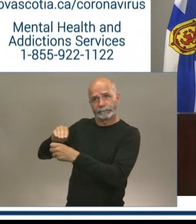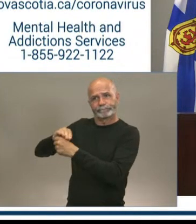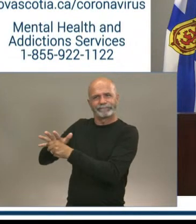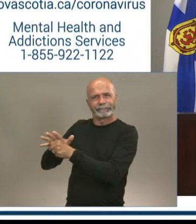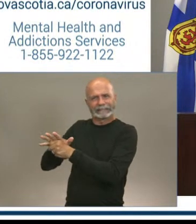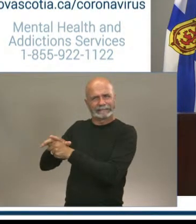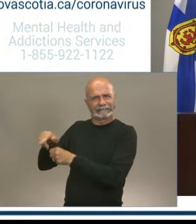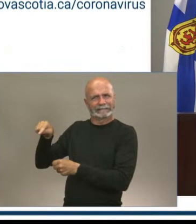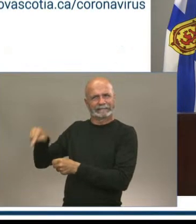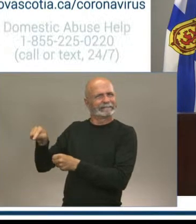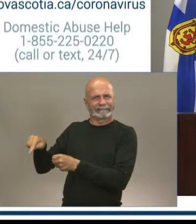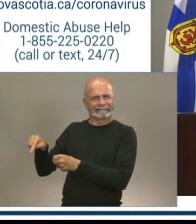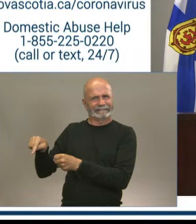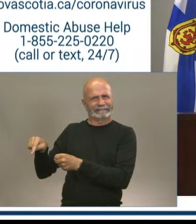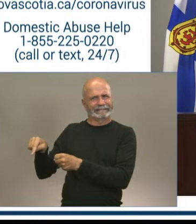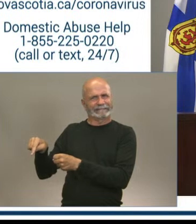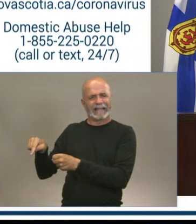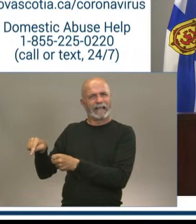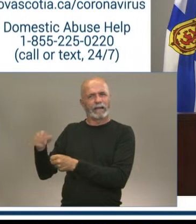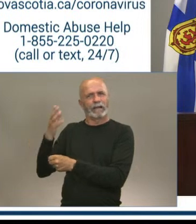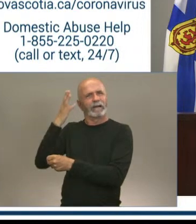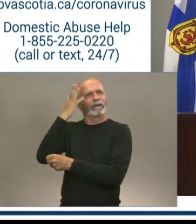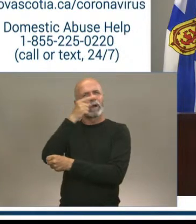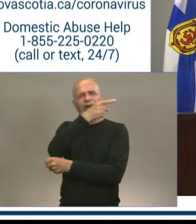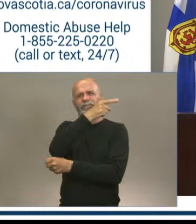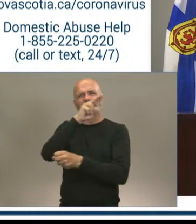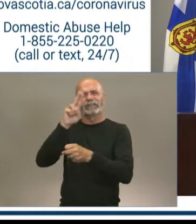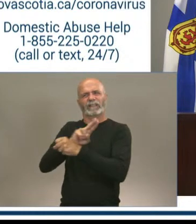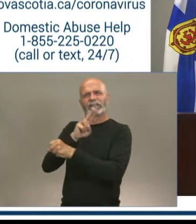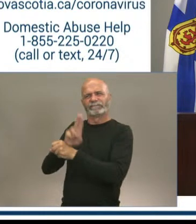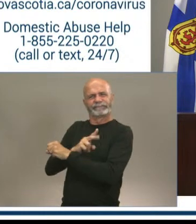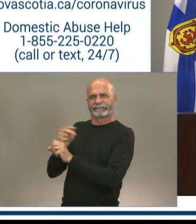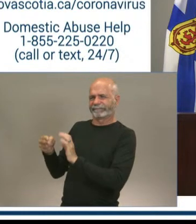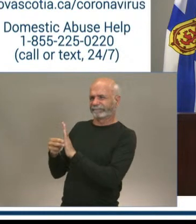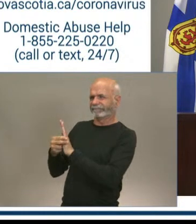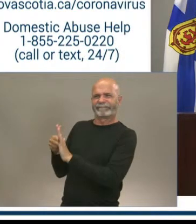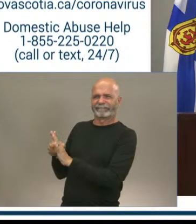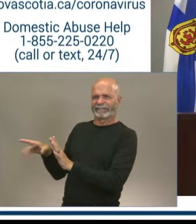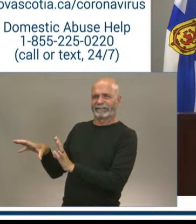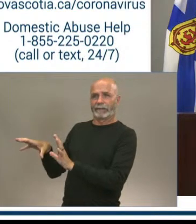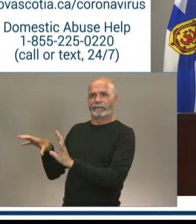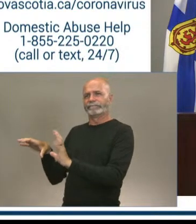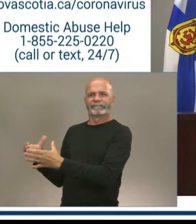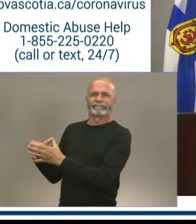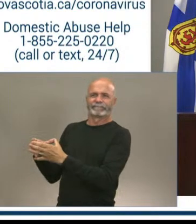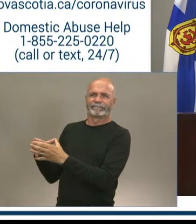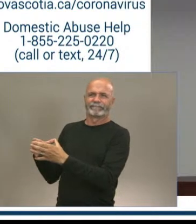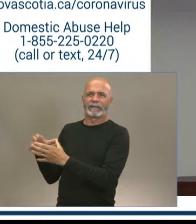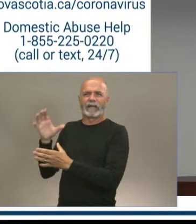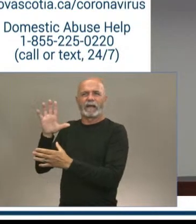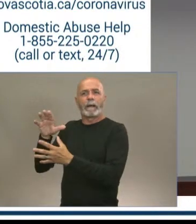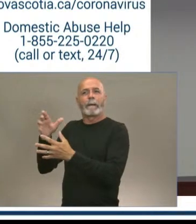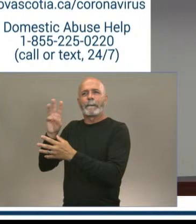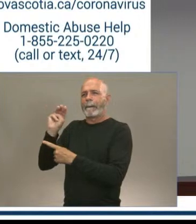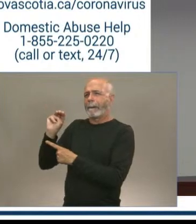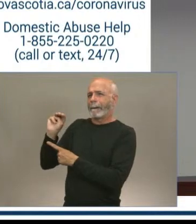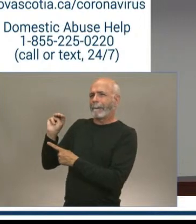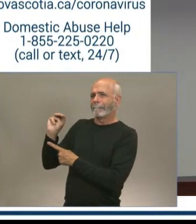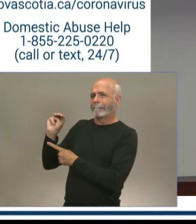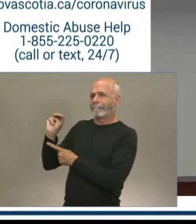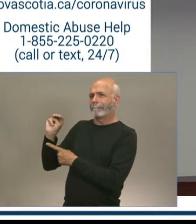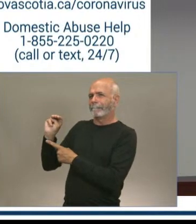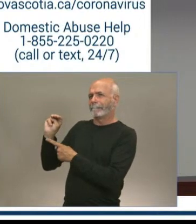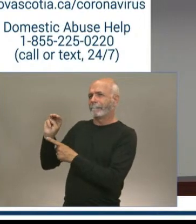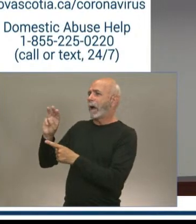that contributed to, in Dr. Bogash's words, a masterclass? Well, that's nice of Dr. Bogash. I mean, I could give a